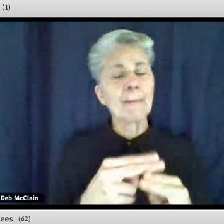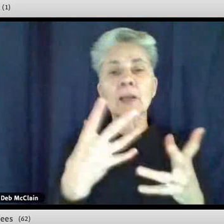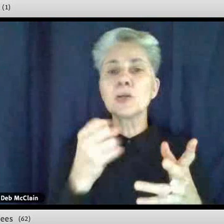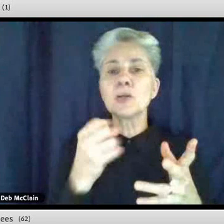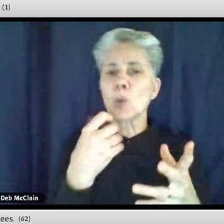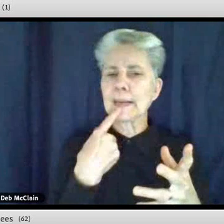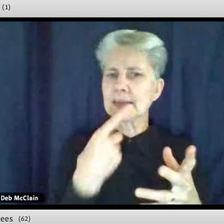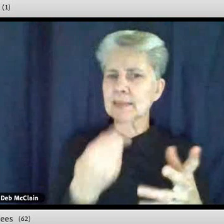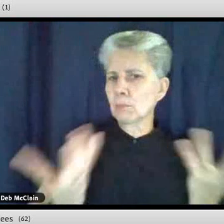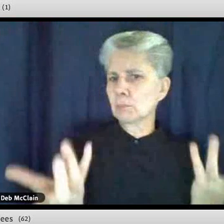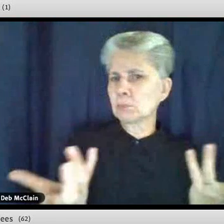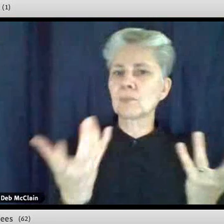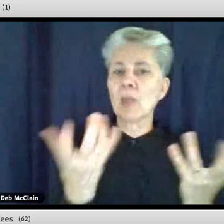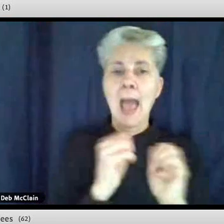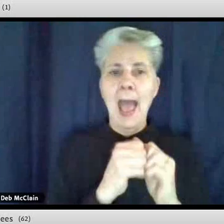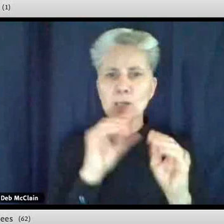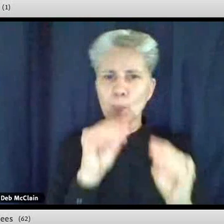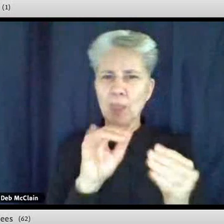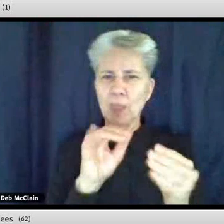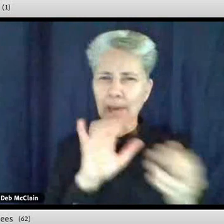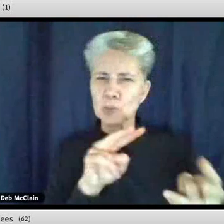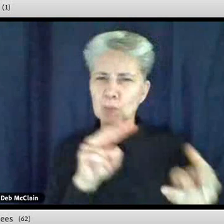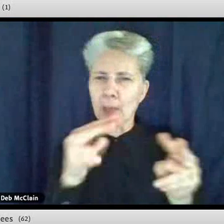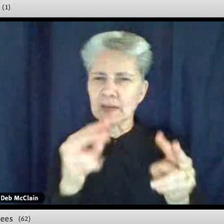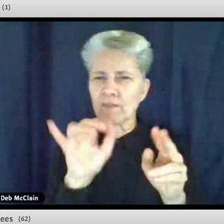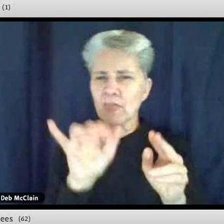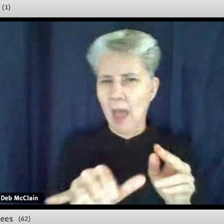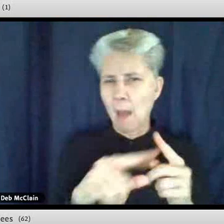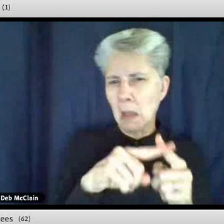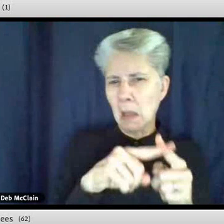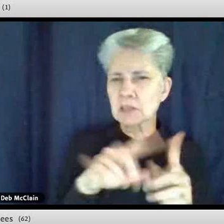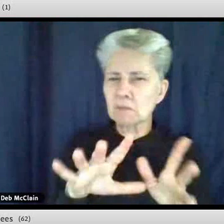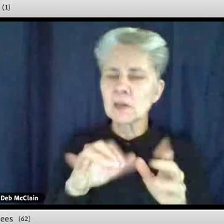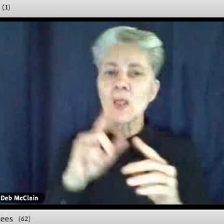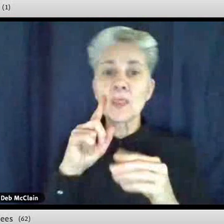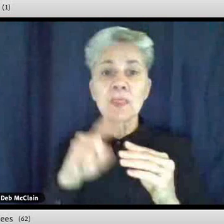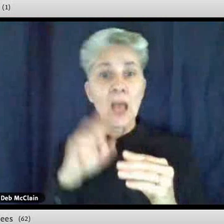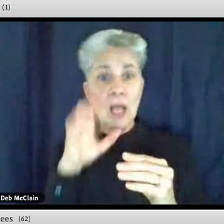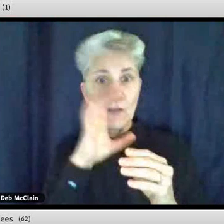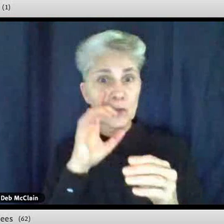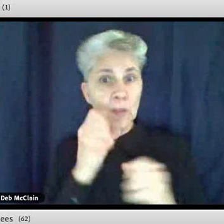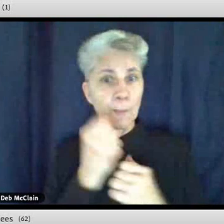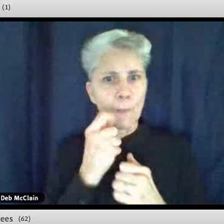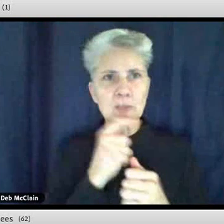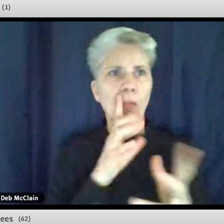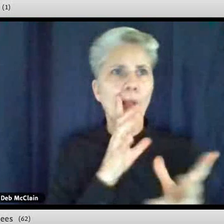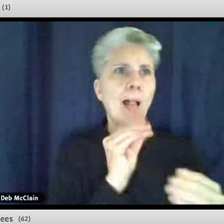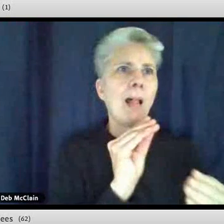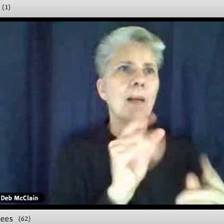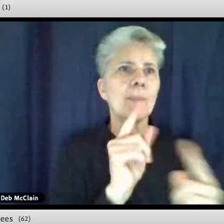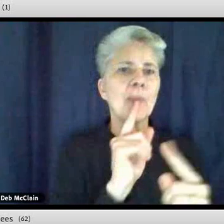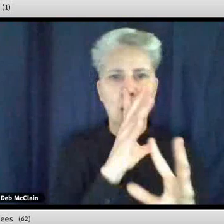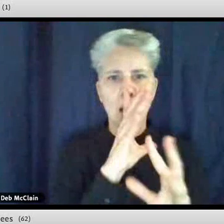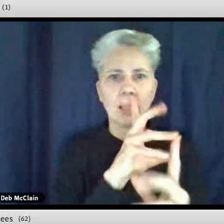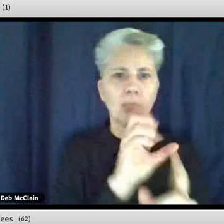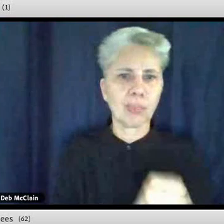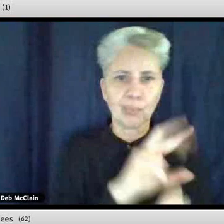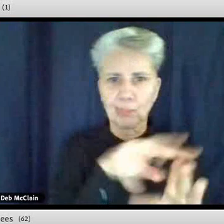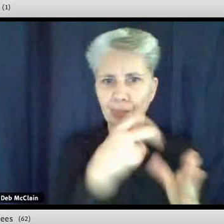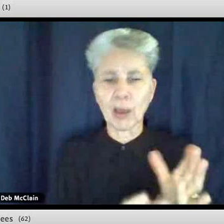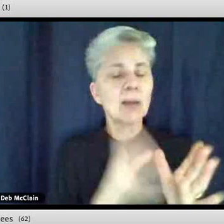your fears. So we've done that already. We can think about how to put those in perspective.